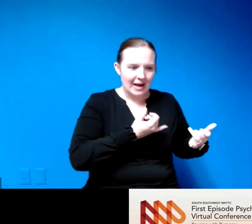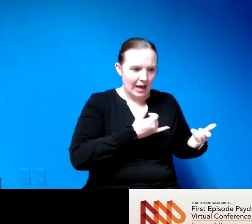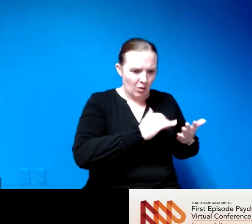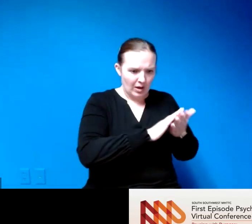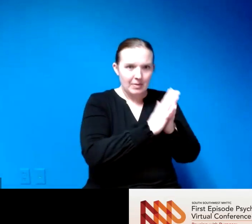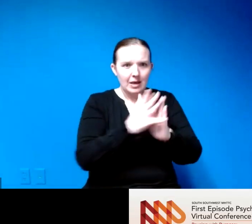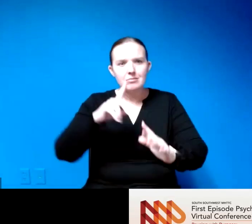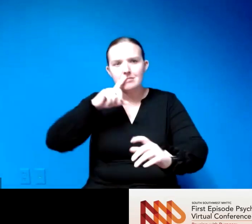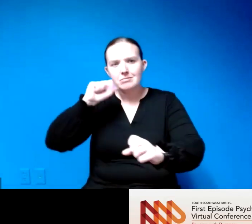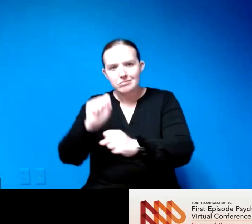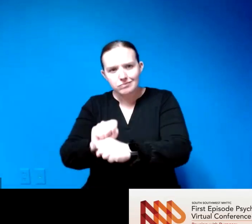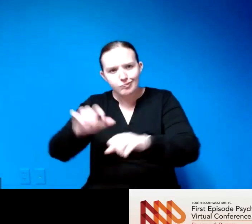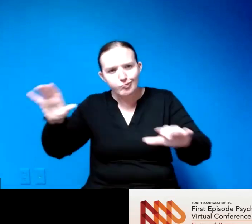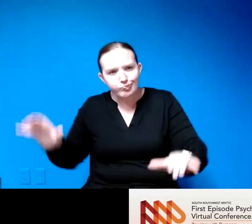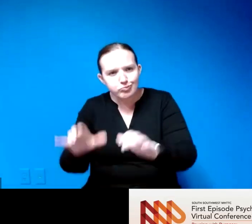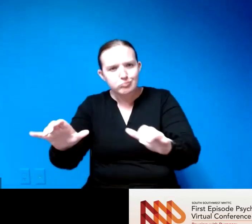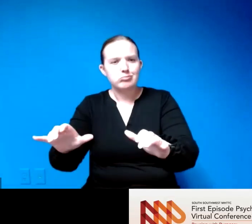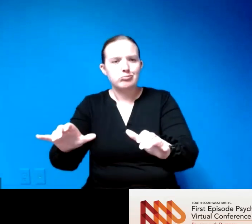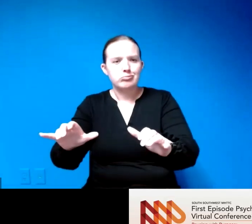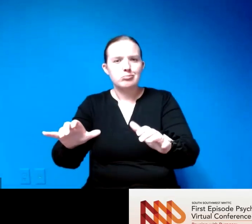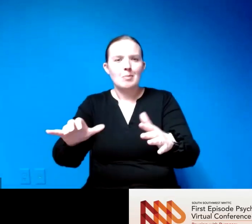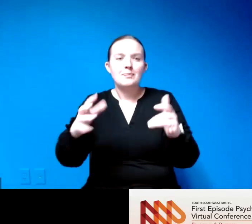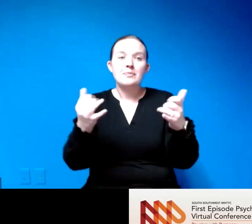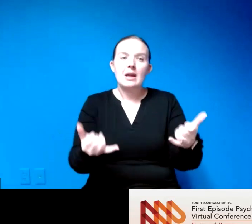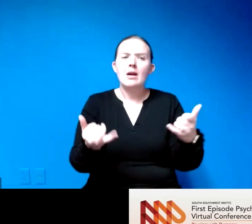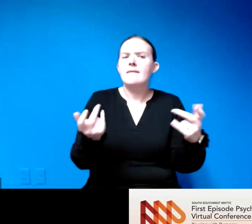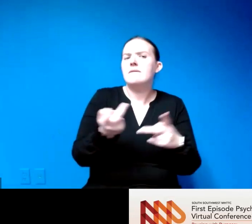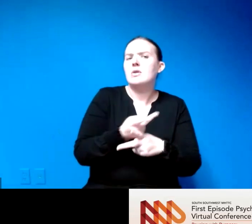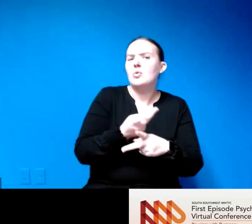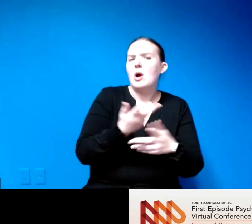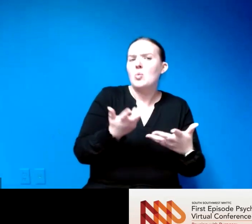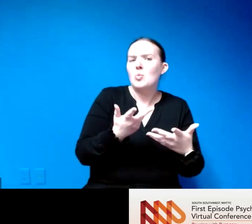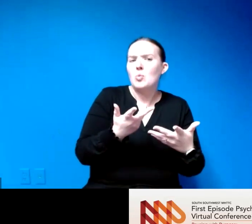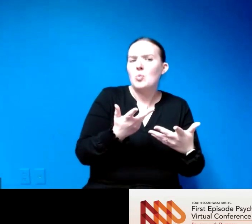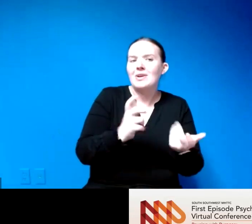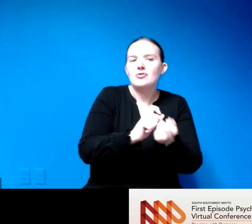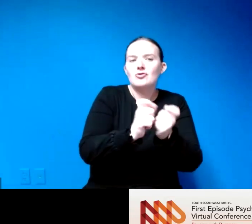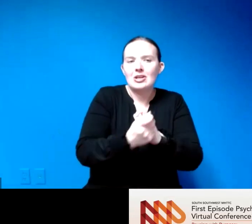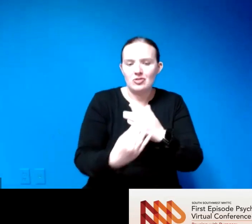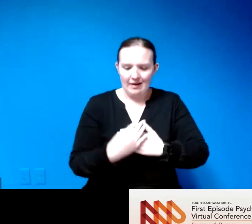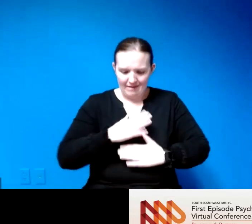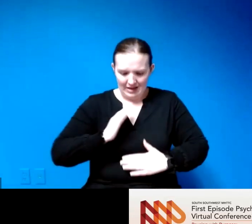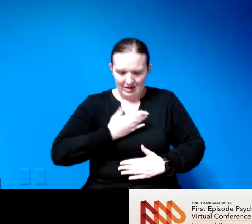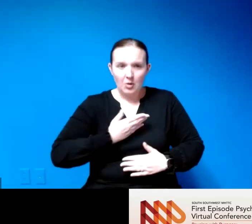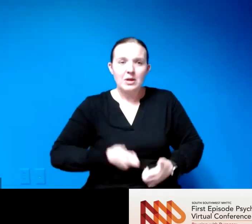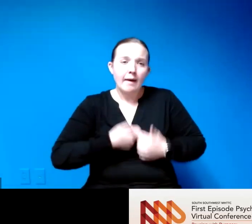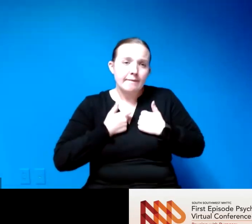compassionate, and then figure out what change does it make in our lives.